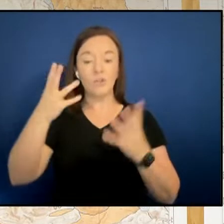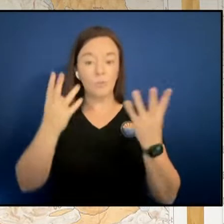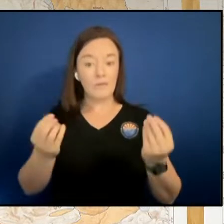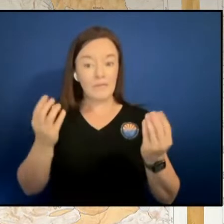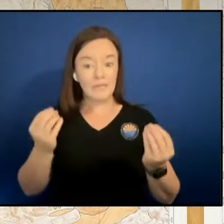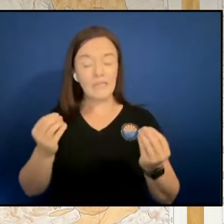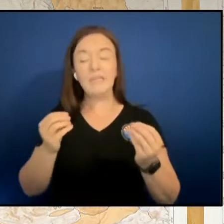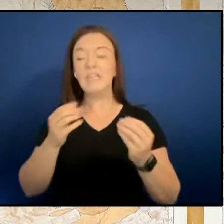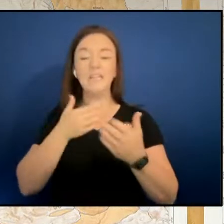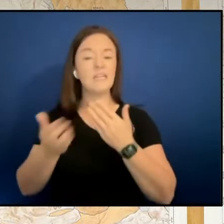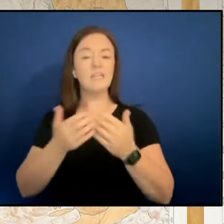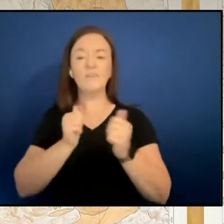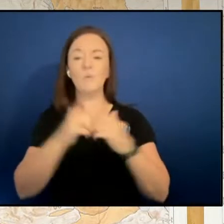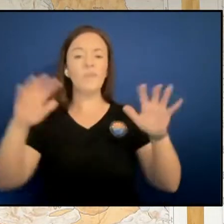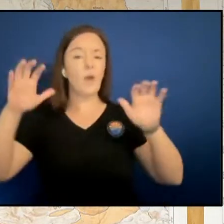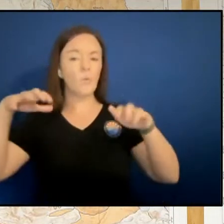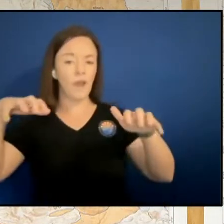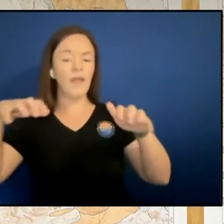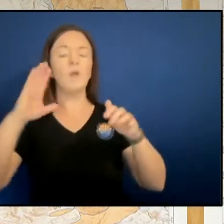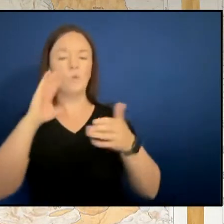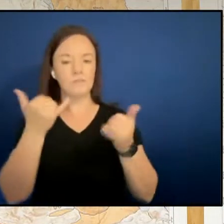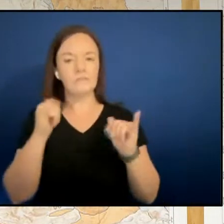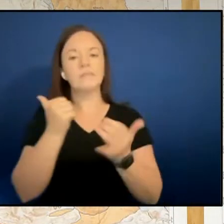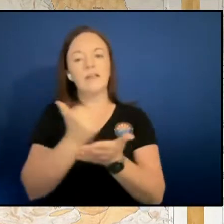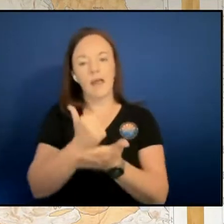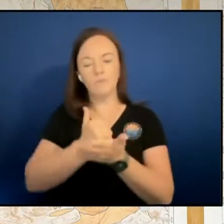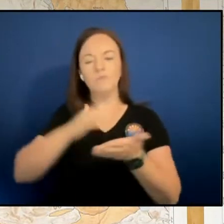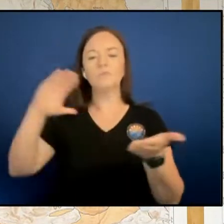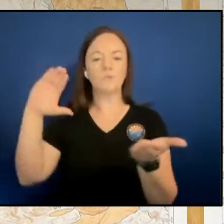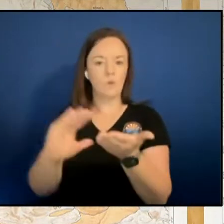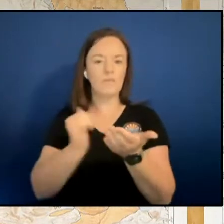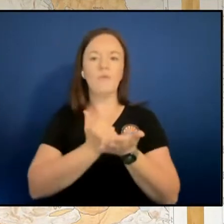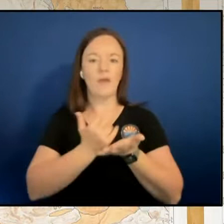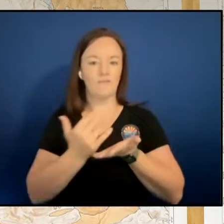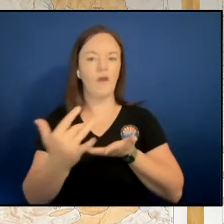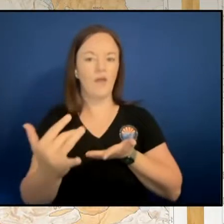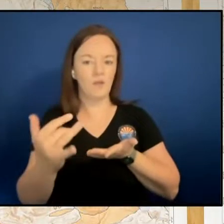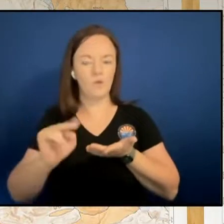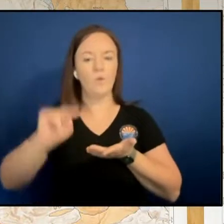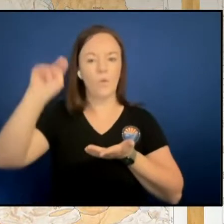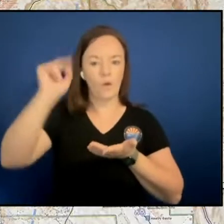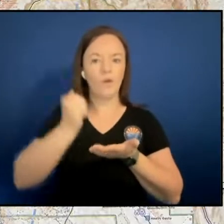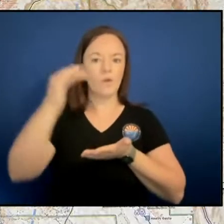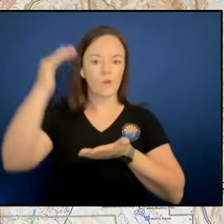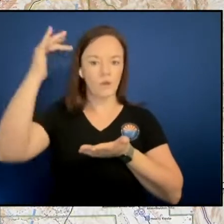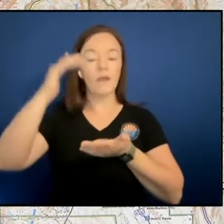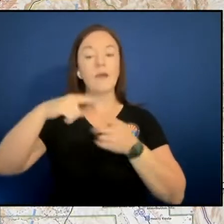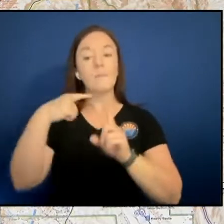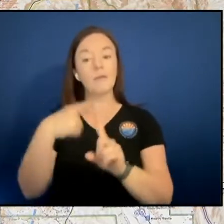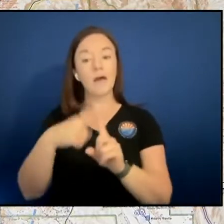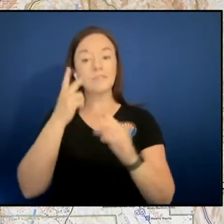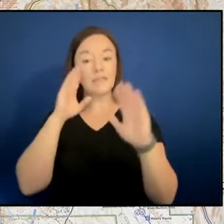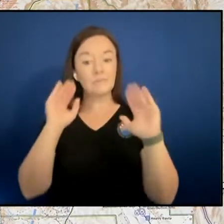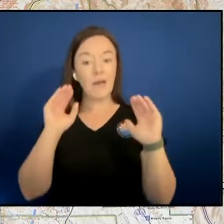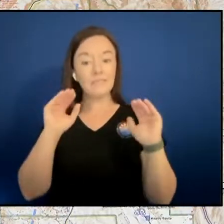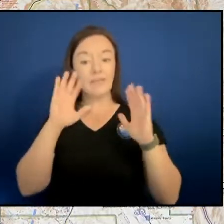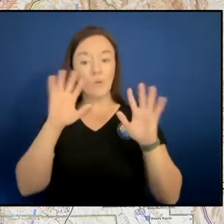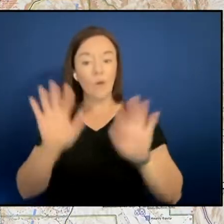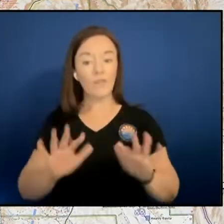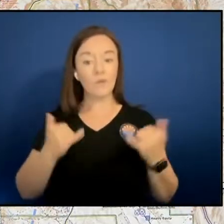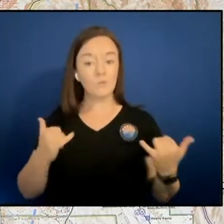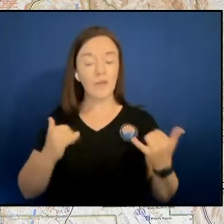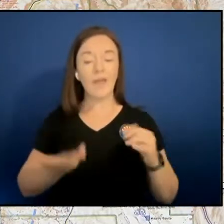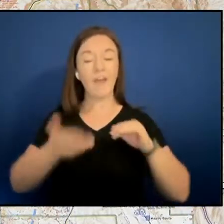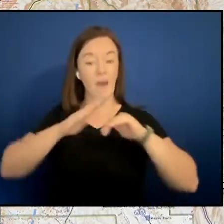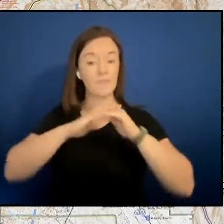beneficial to slowing down that fire's progression to the north. Combine that with the anticipated weather today, the higher, the uptick of